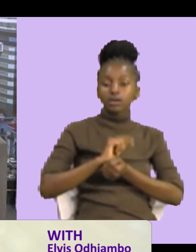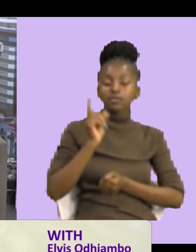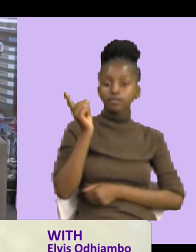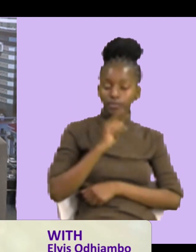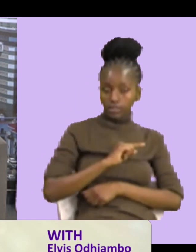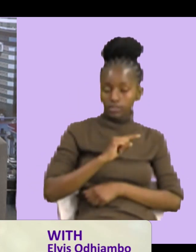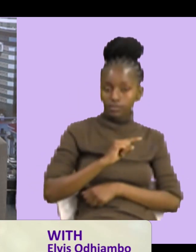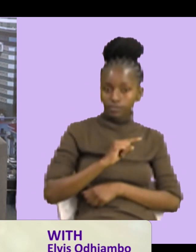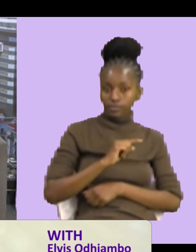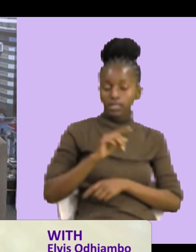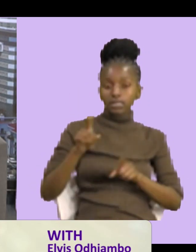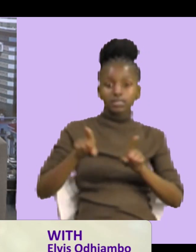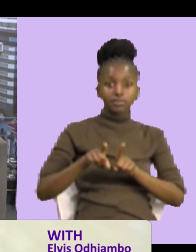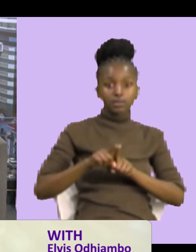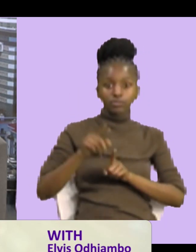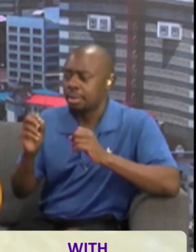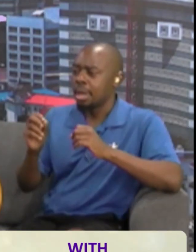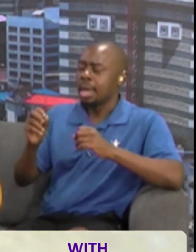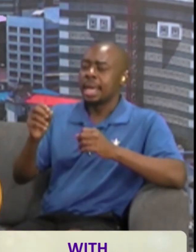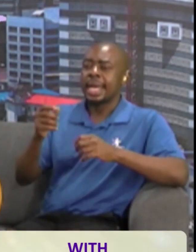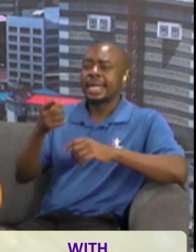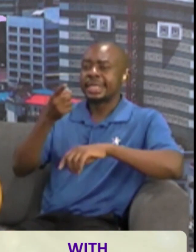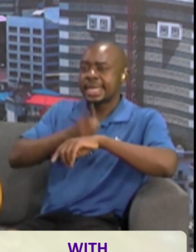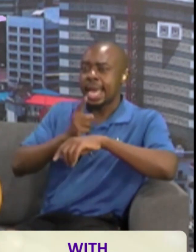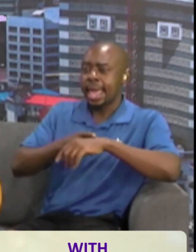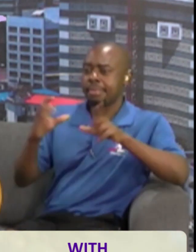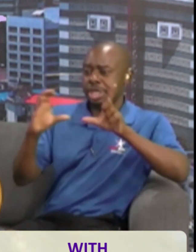really dominated so far when they have scored.